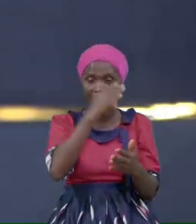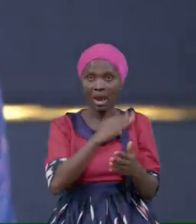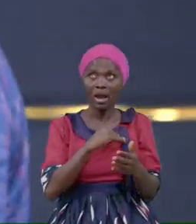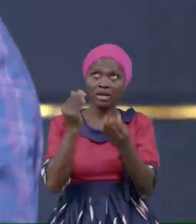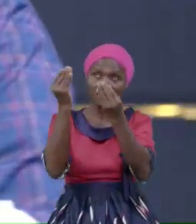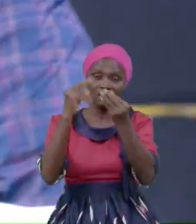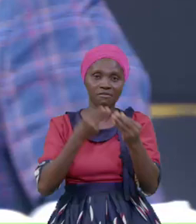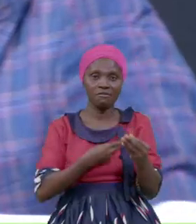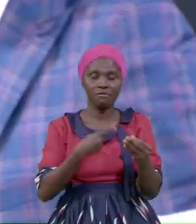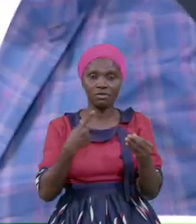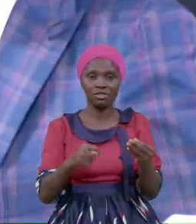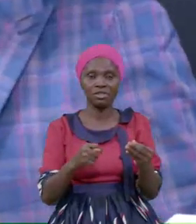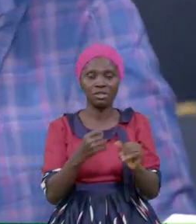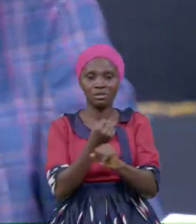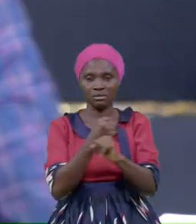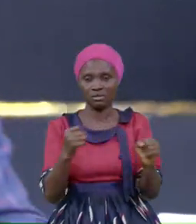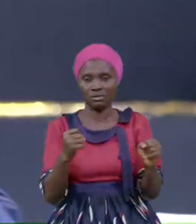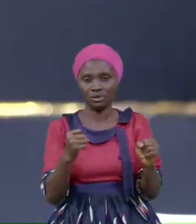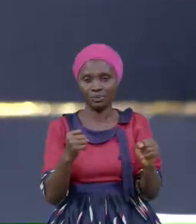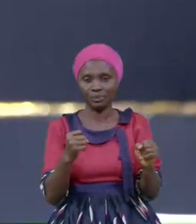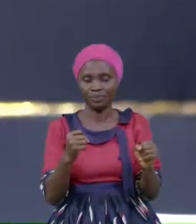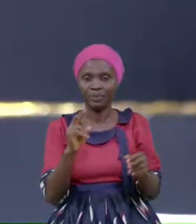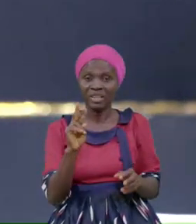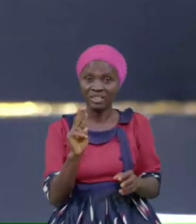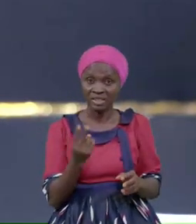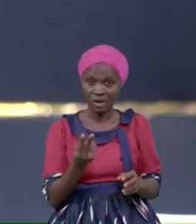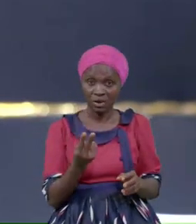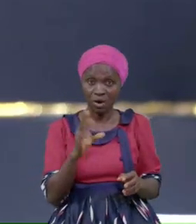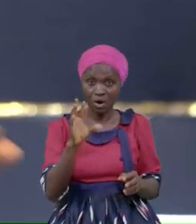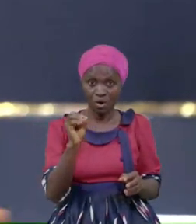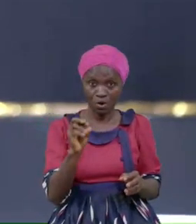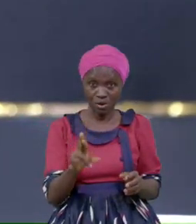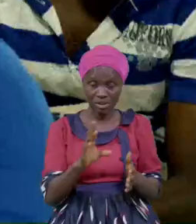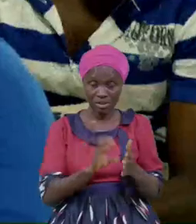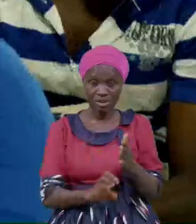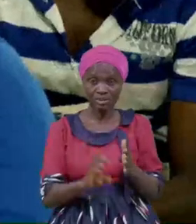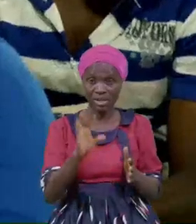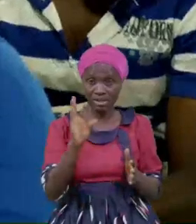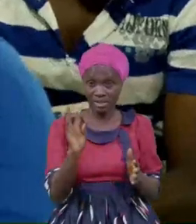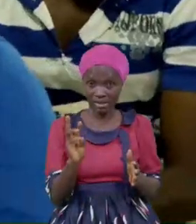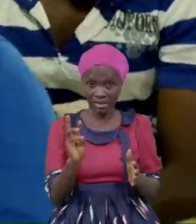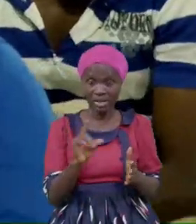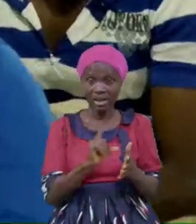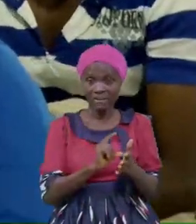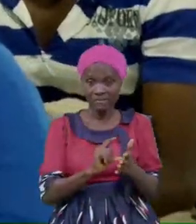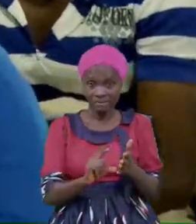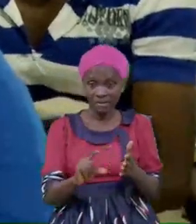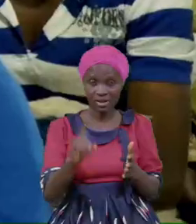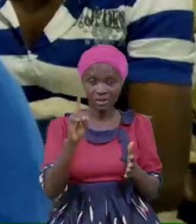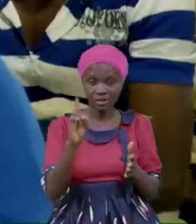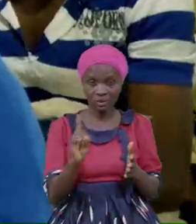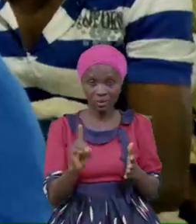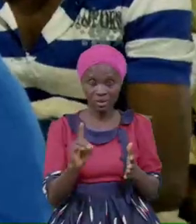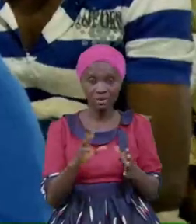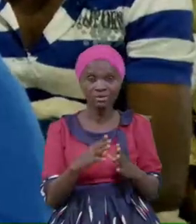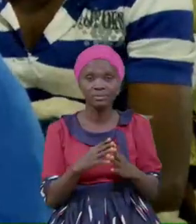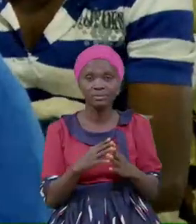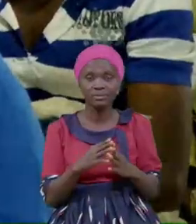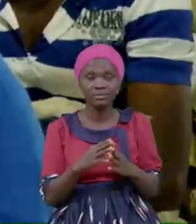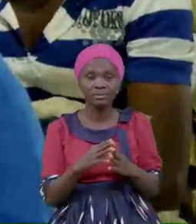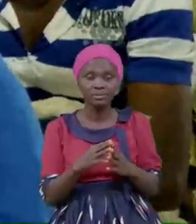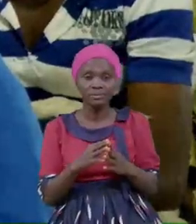2 Corinthians chapter 6, we're reading from verse 1. In 2 Corinthians chapter 6, reading from verse